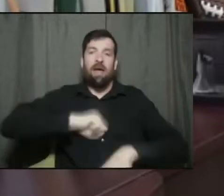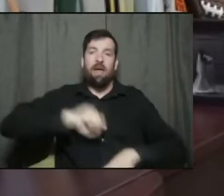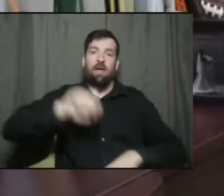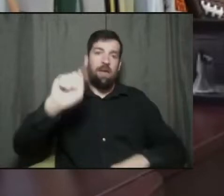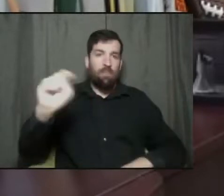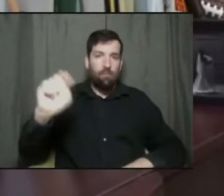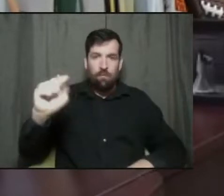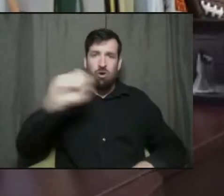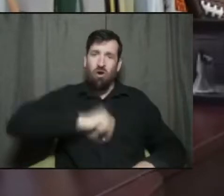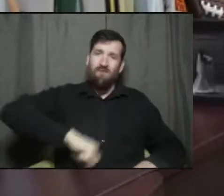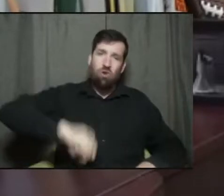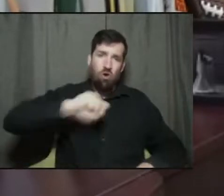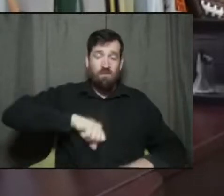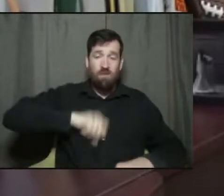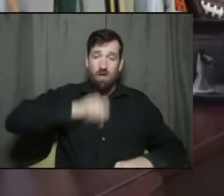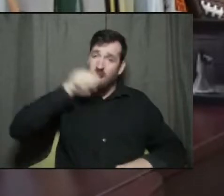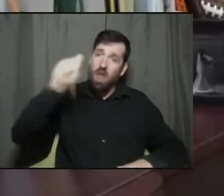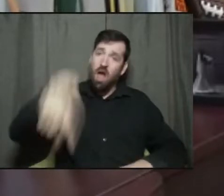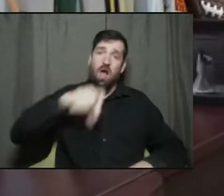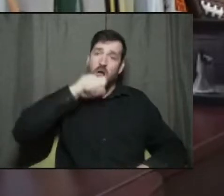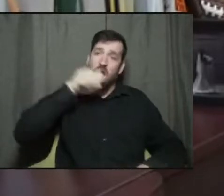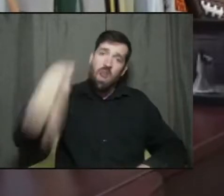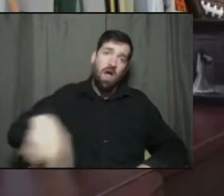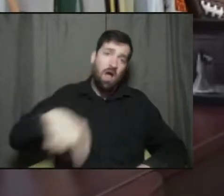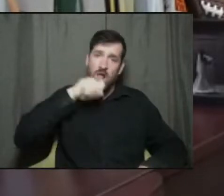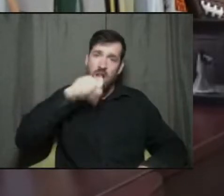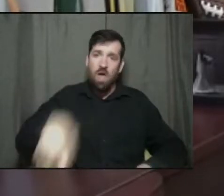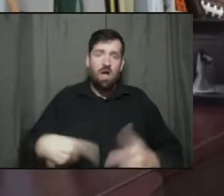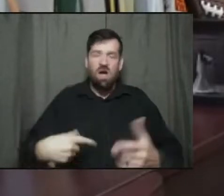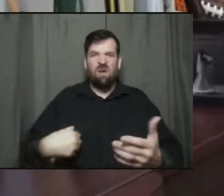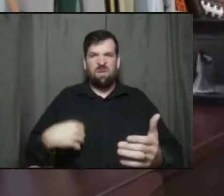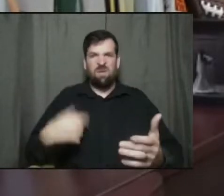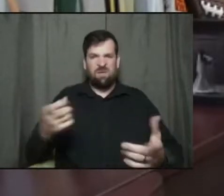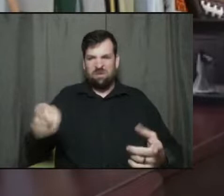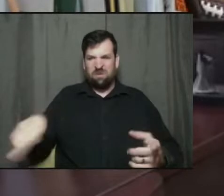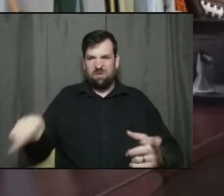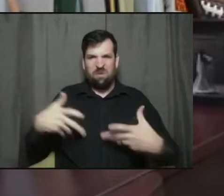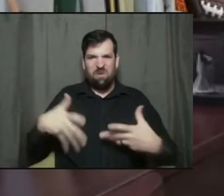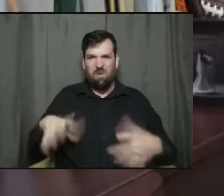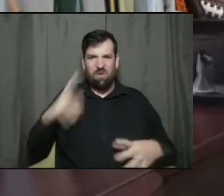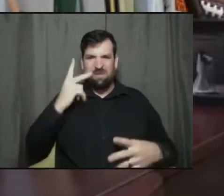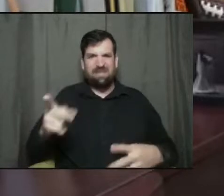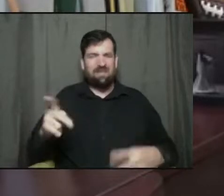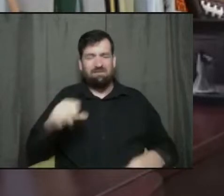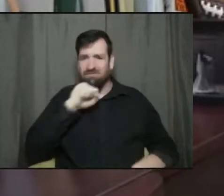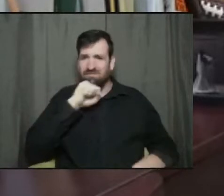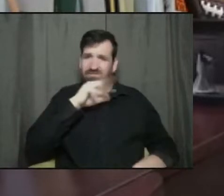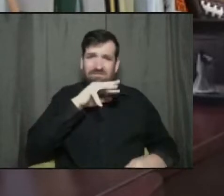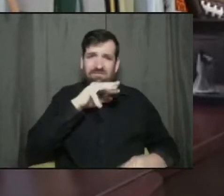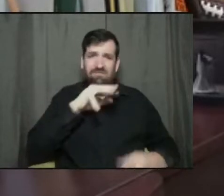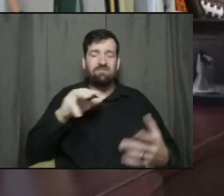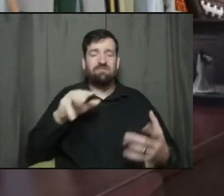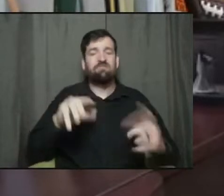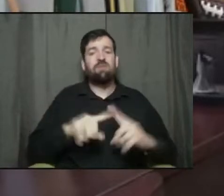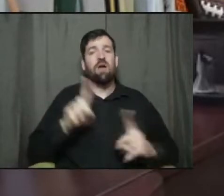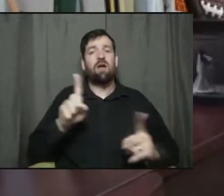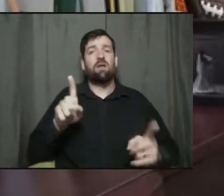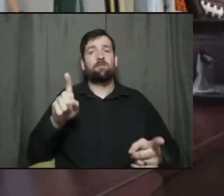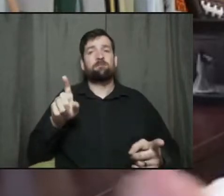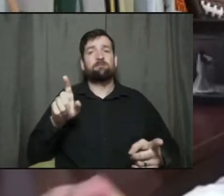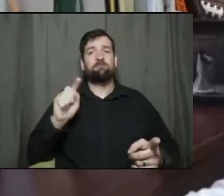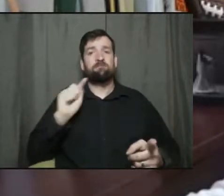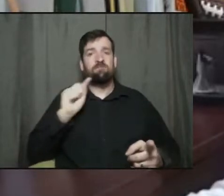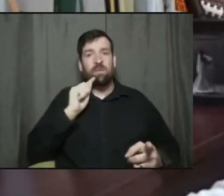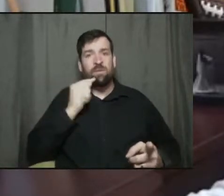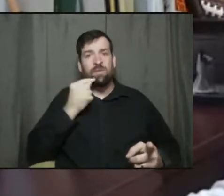of the stuff that would come up, I'd be like, oh, that's, nobody wants to see this. This is pretty nasty. But, it took a significant amount